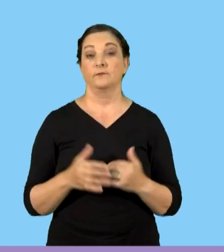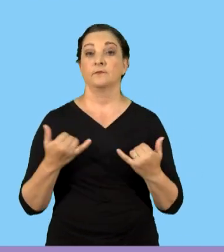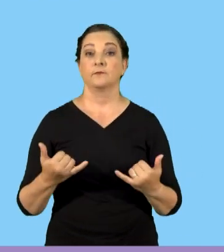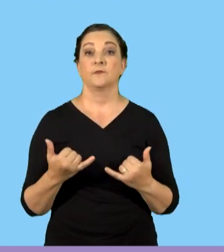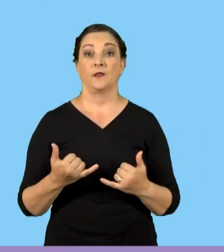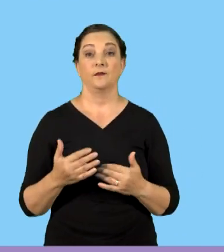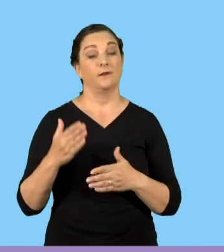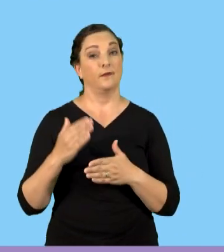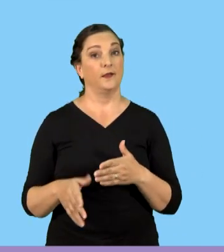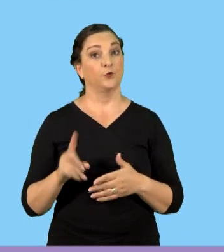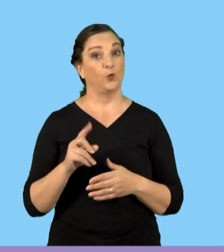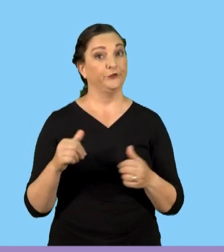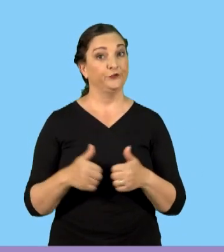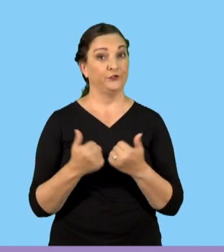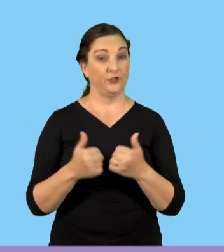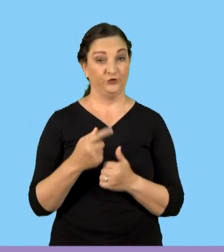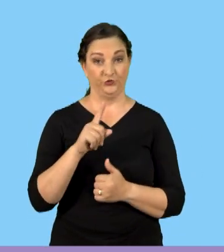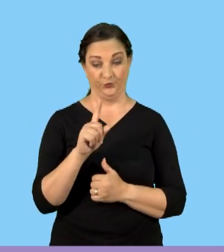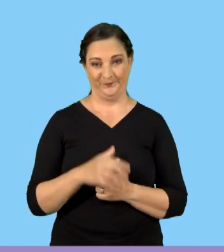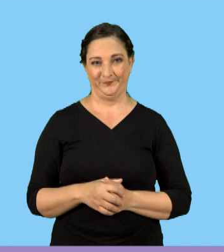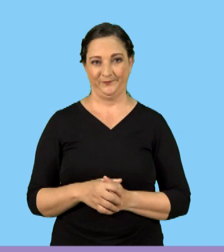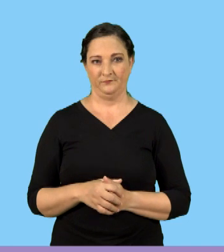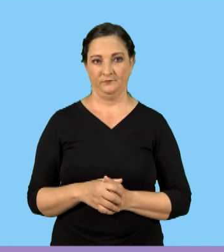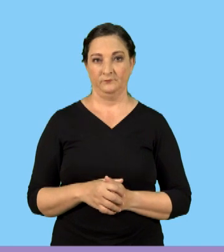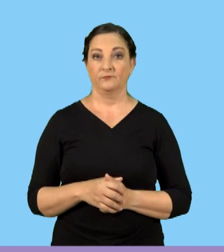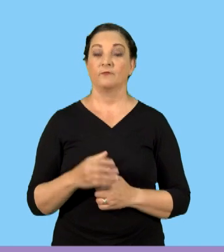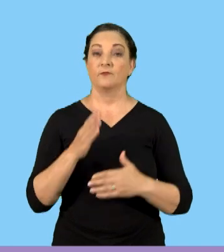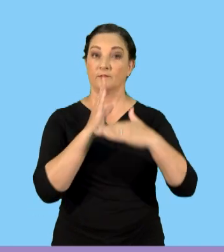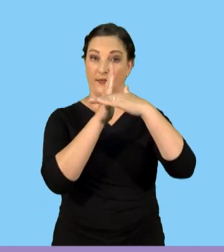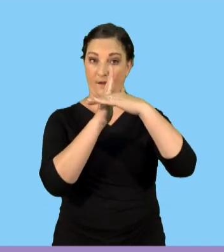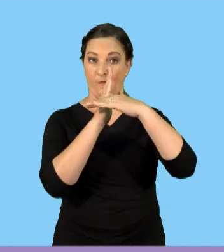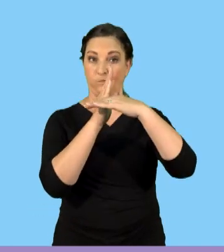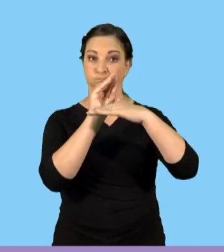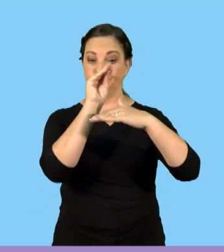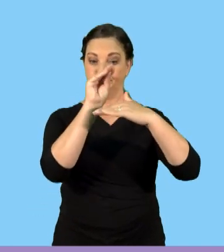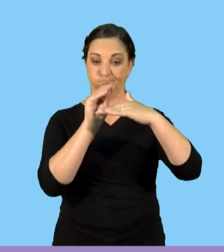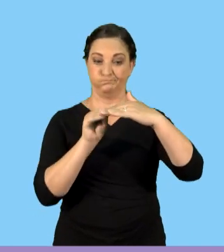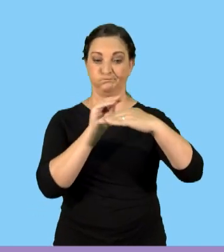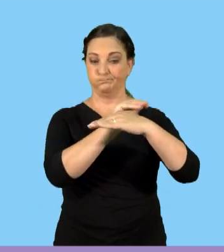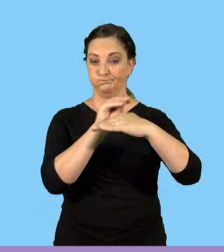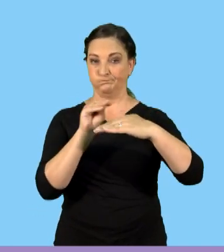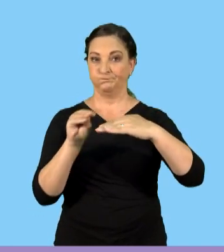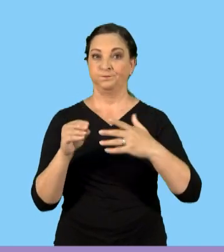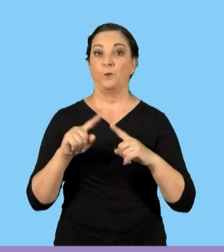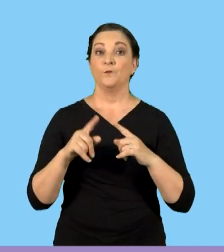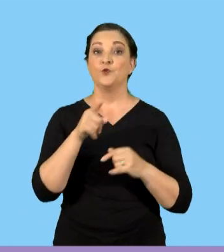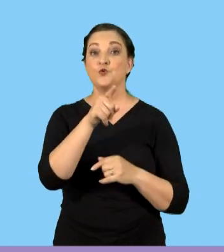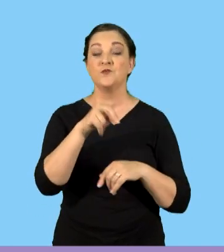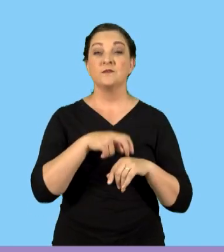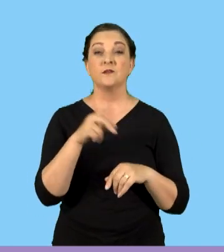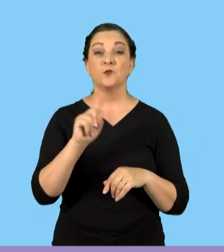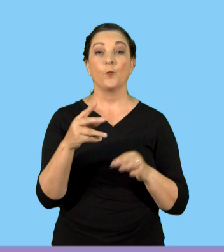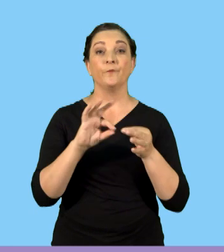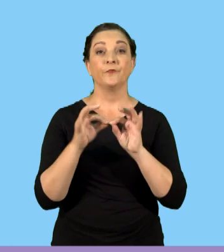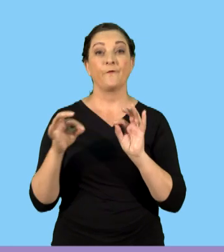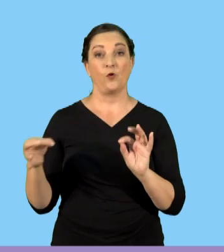plane. Let's end the lesson with a nice challenge. So I've given you a graph there, and you need